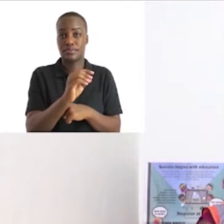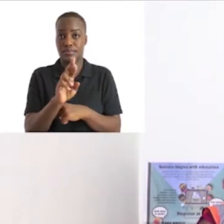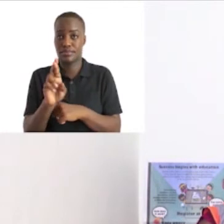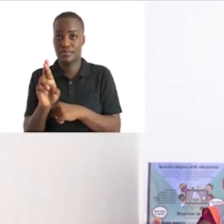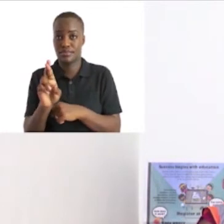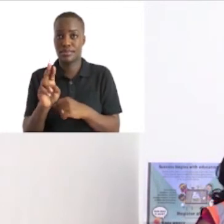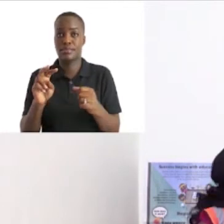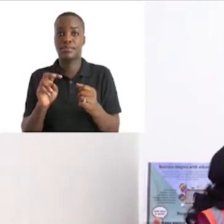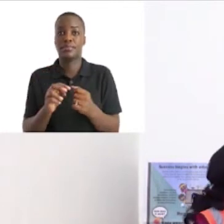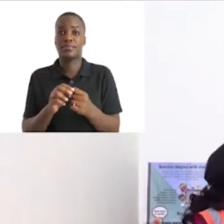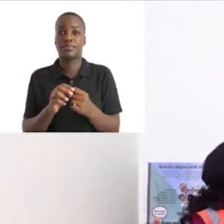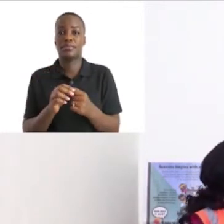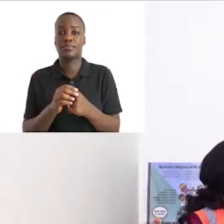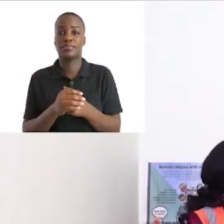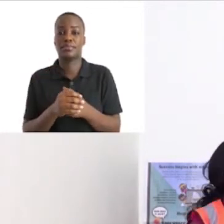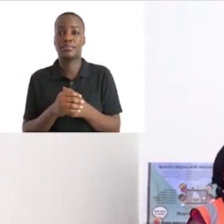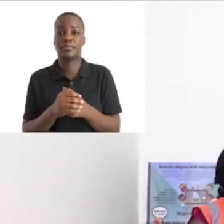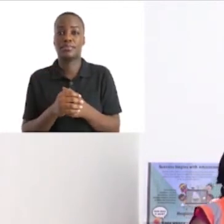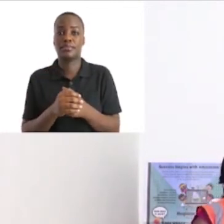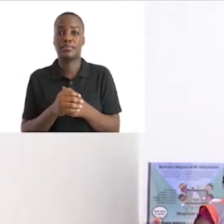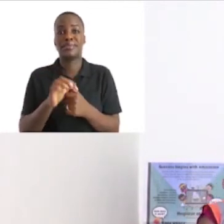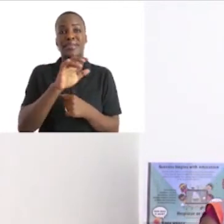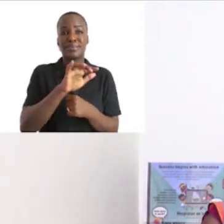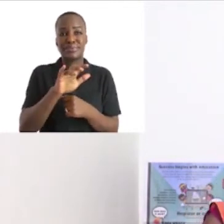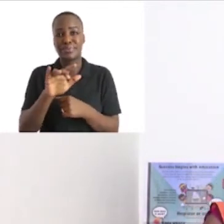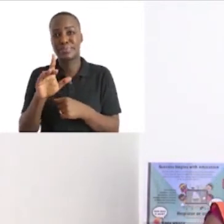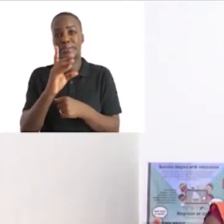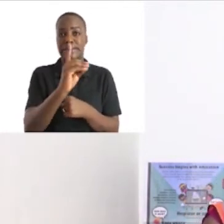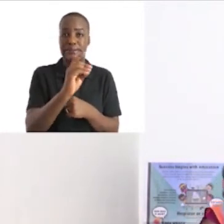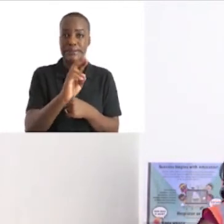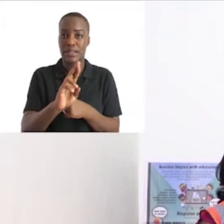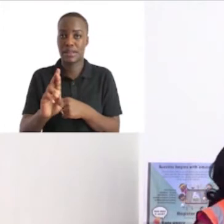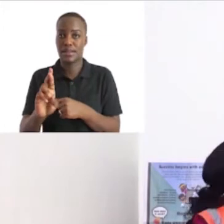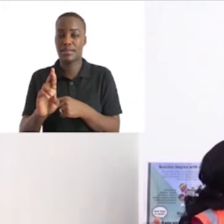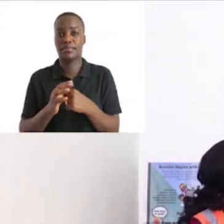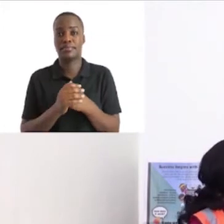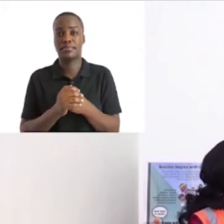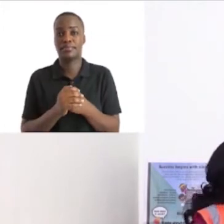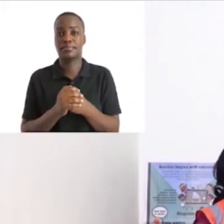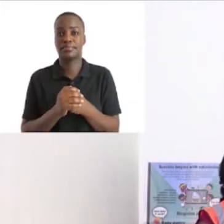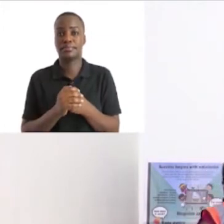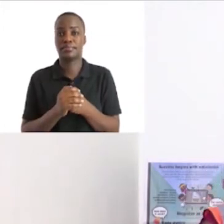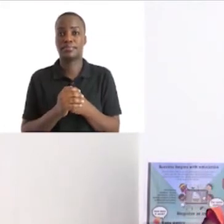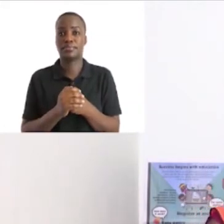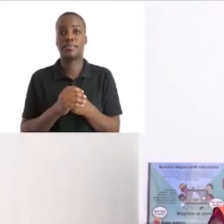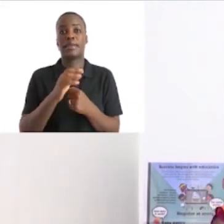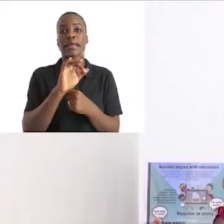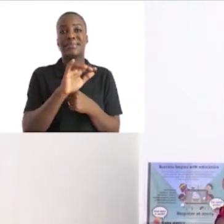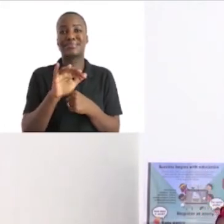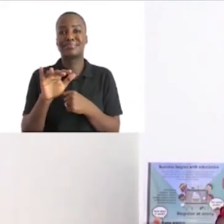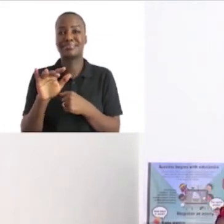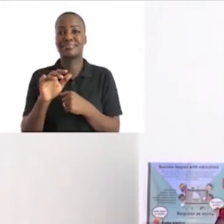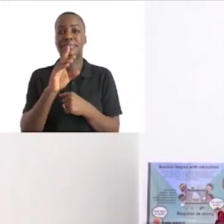r meet, they make the sound dr. Let's say the sound together.